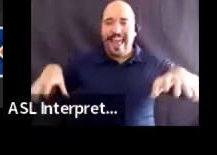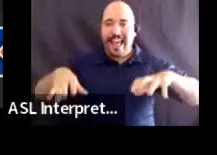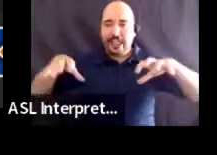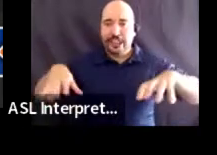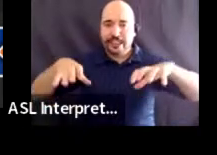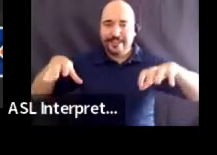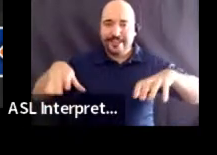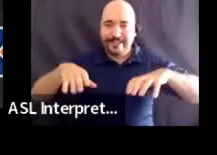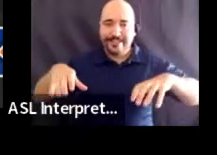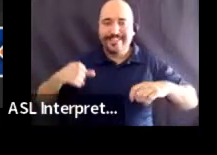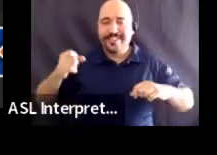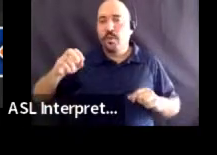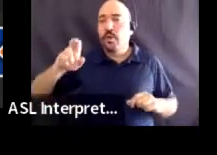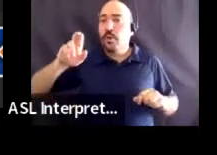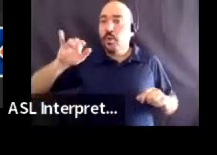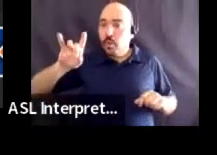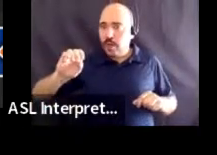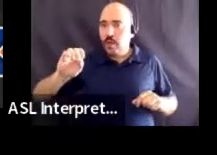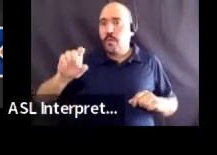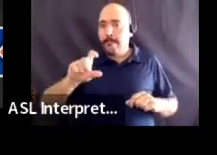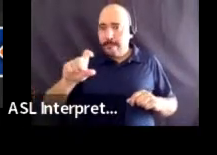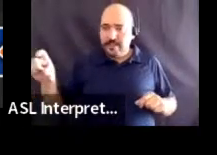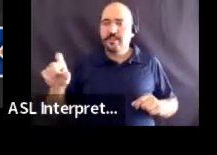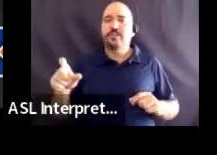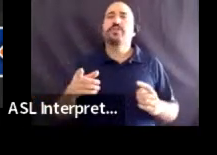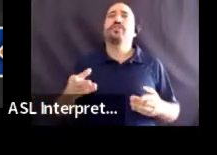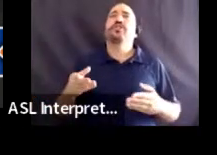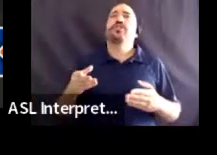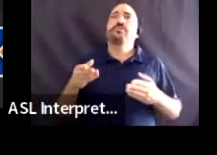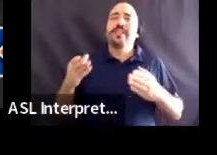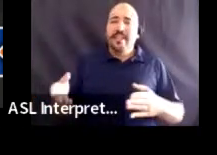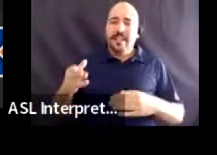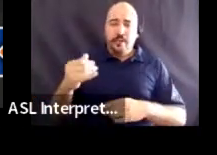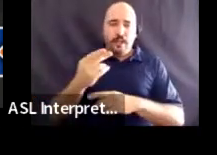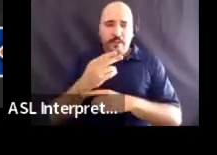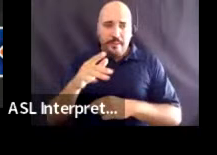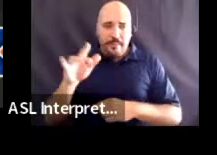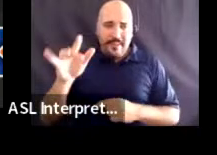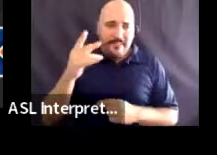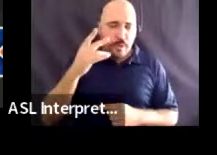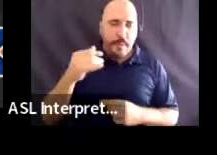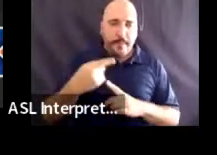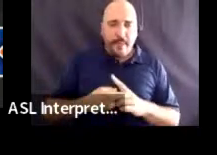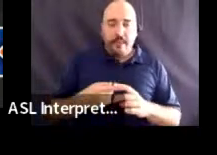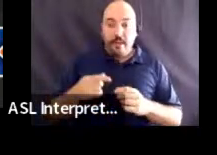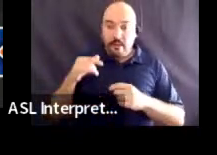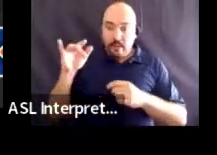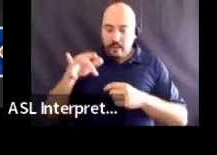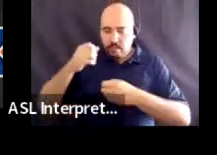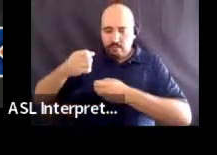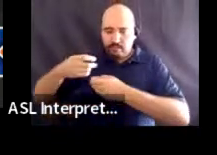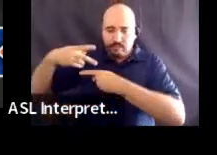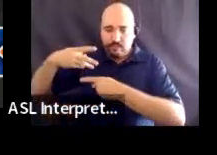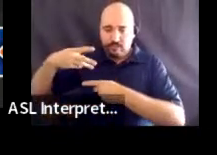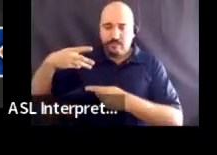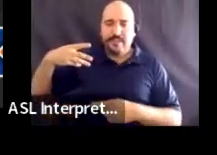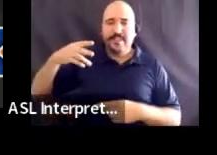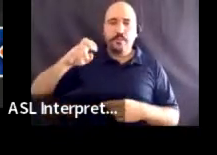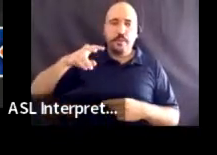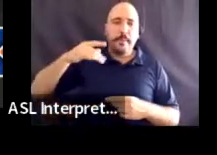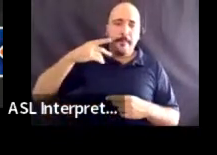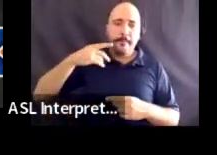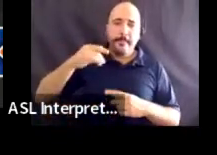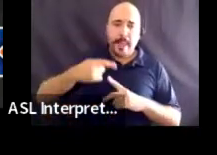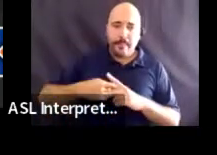So radio buttons are presented when the user presents the view by month button. That view by month is essentially